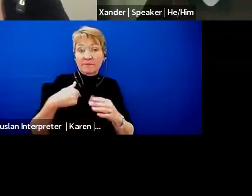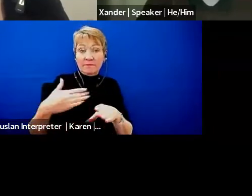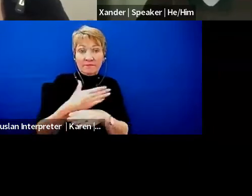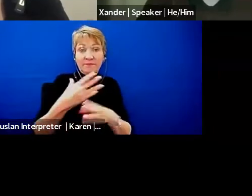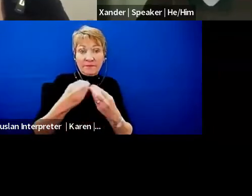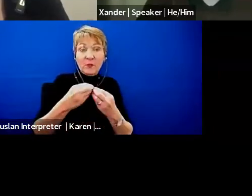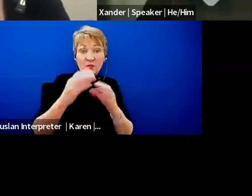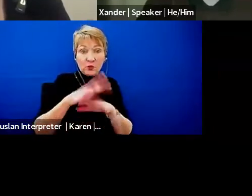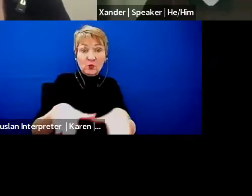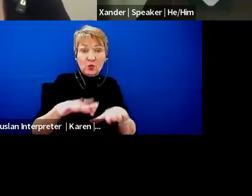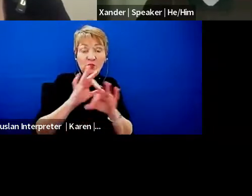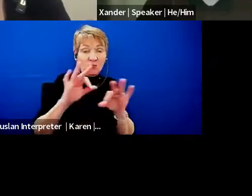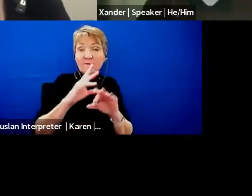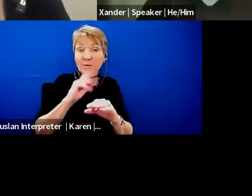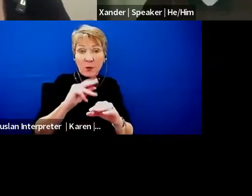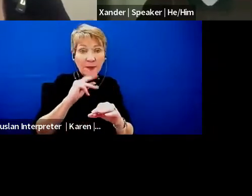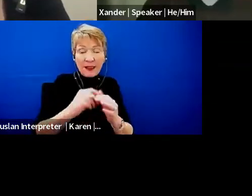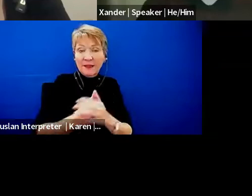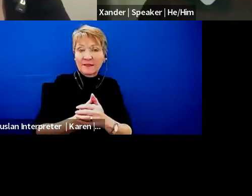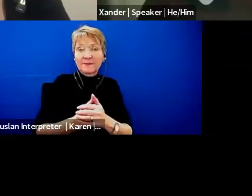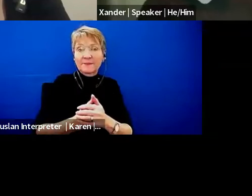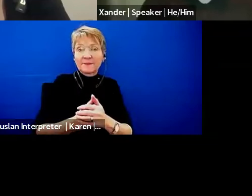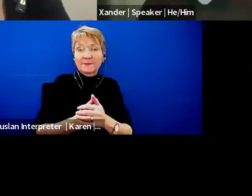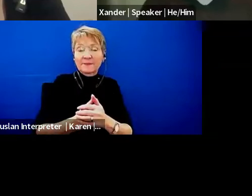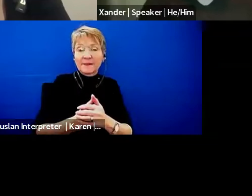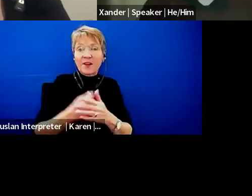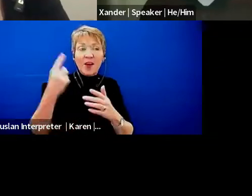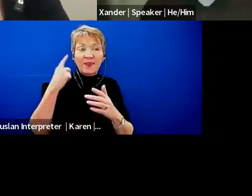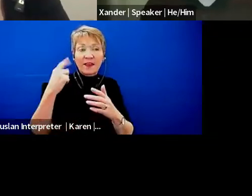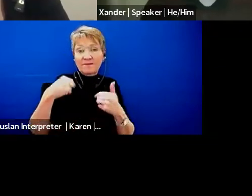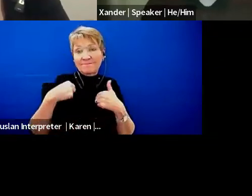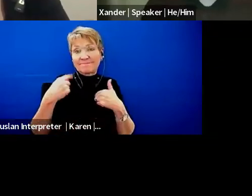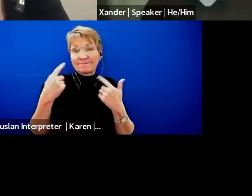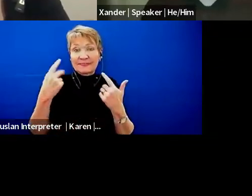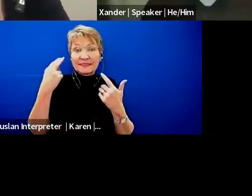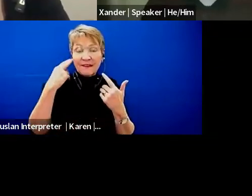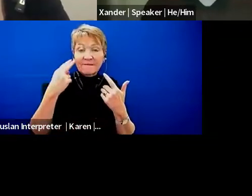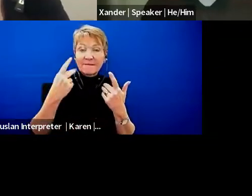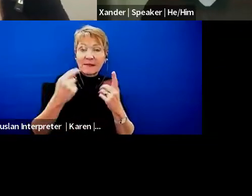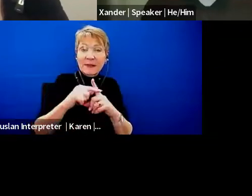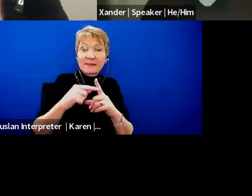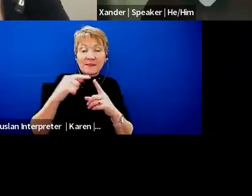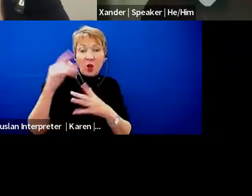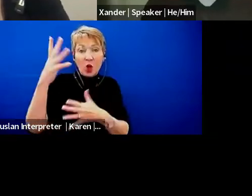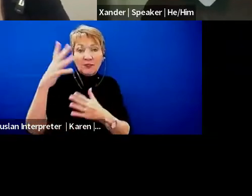have nonverbal, and thinking outside the box. I thought, well, I'm deaf, and being the Auslan assistant, I thought, well,